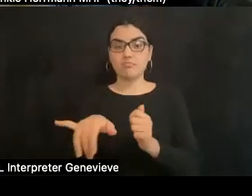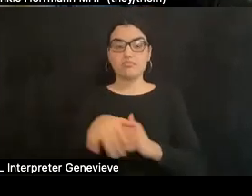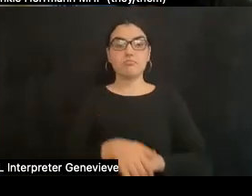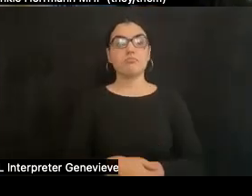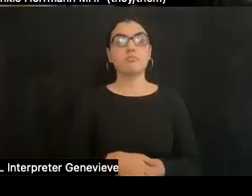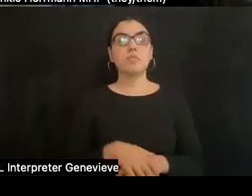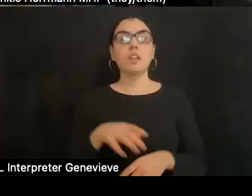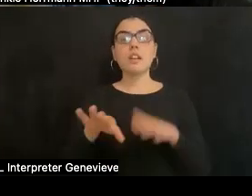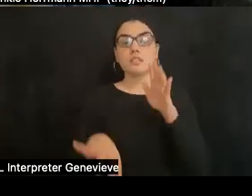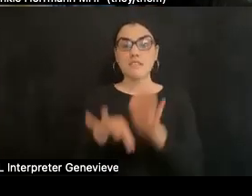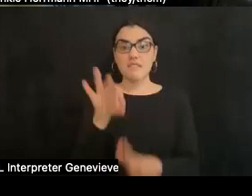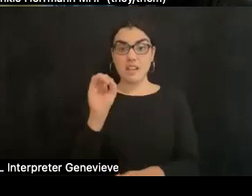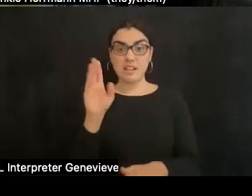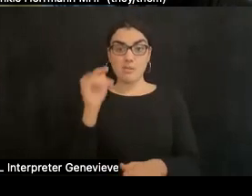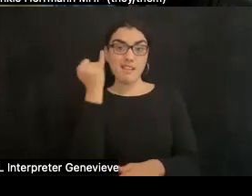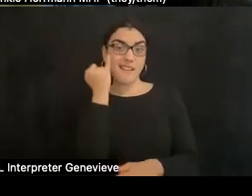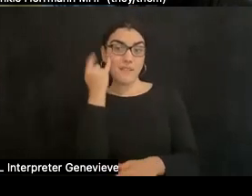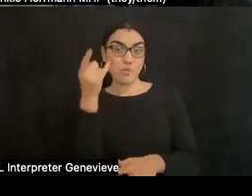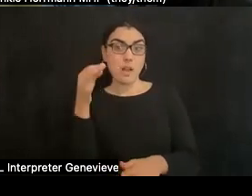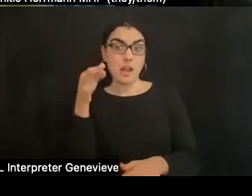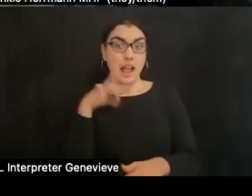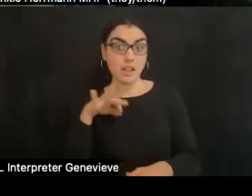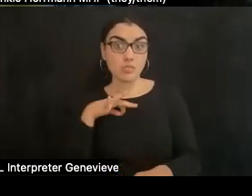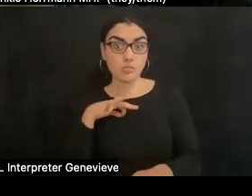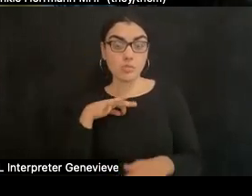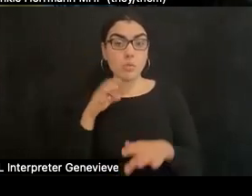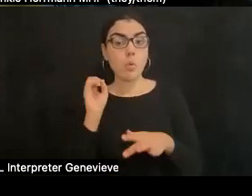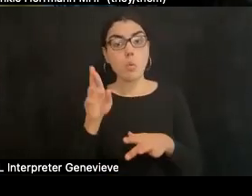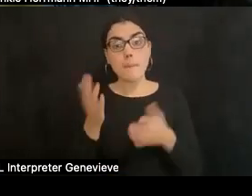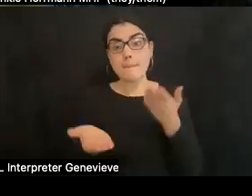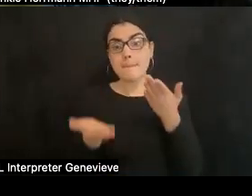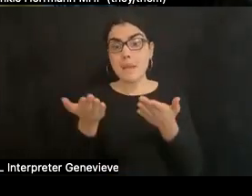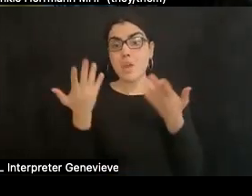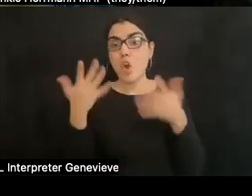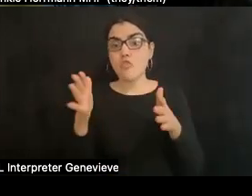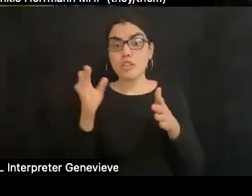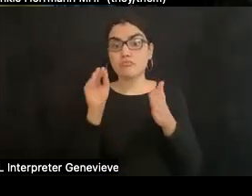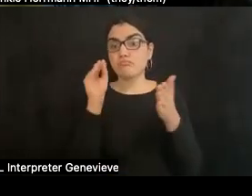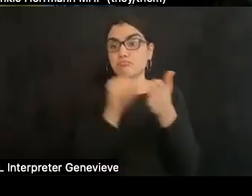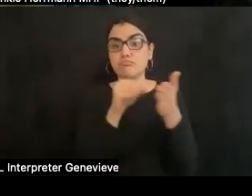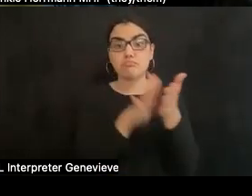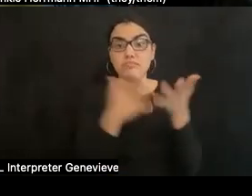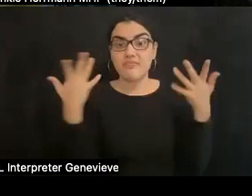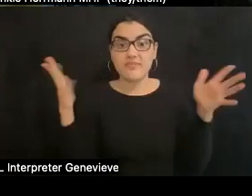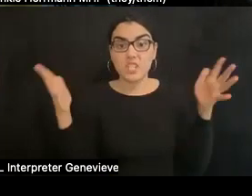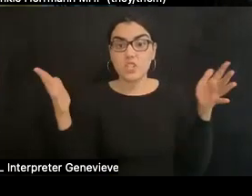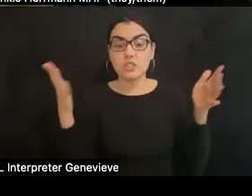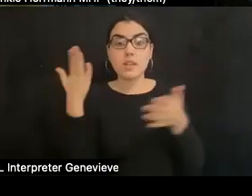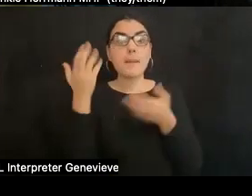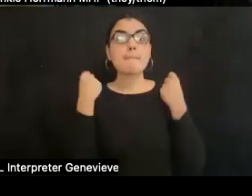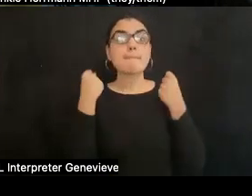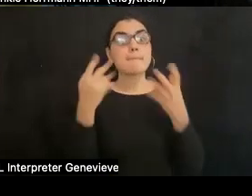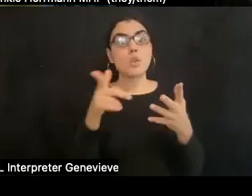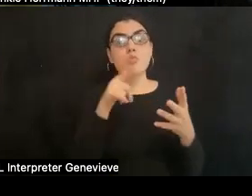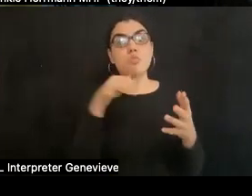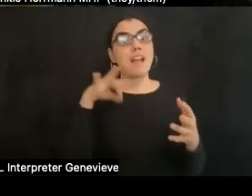To find out if you are eligible or possibly even already enrolled, because many people who are eligible are already enrolled and